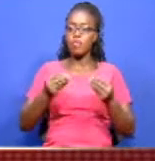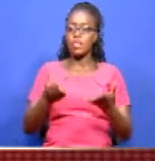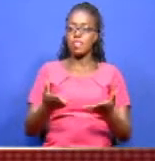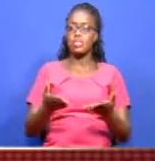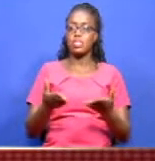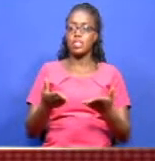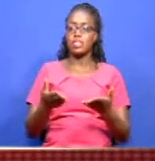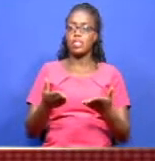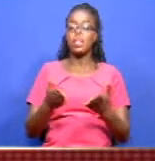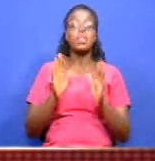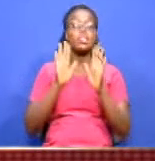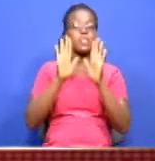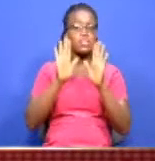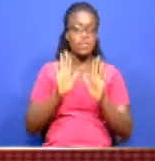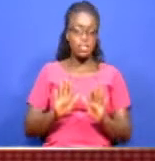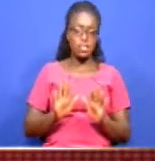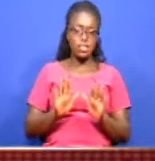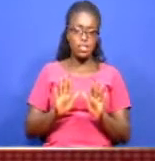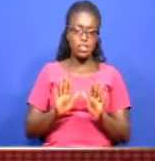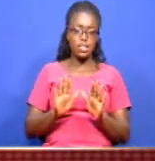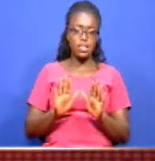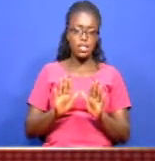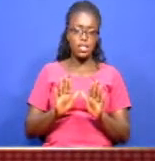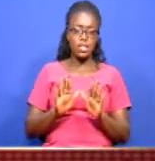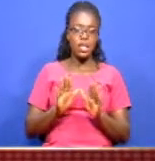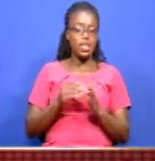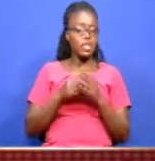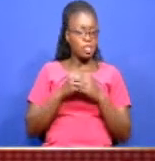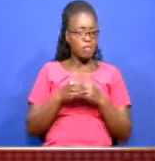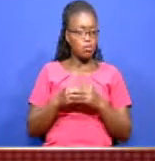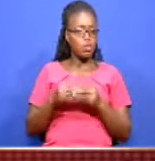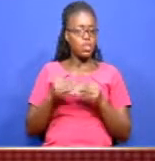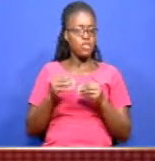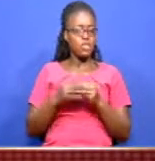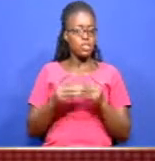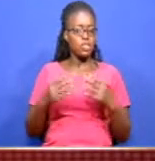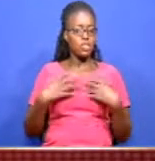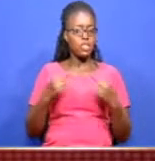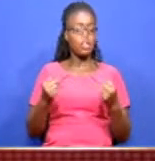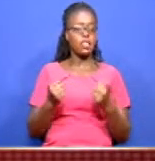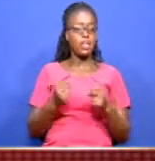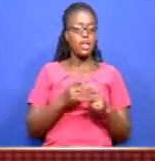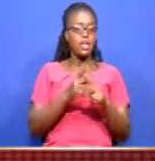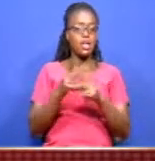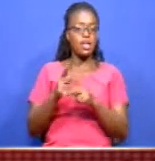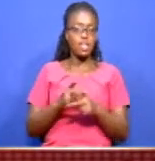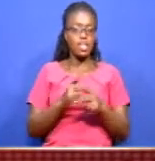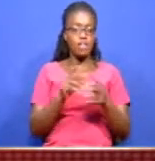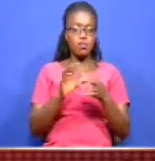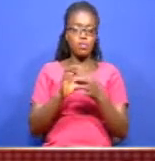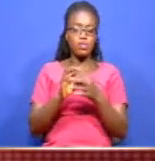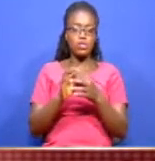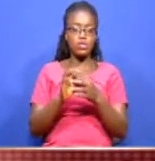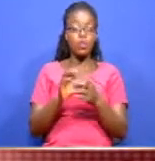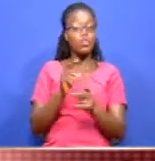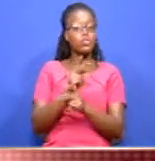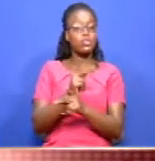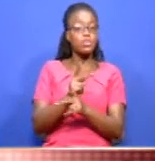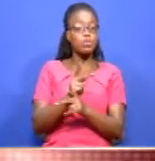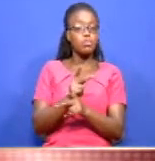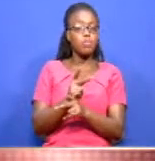the necessary and compassionate healthcare and collaboration to keep our patients.